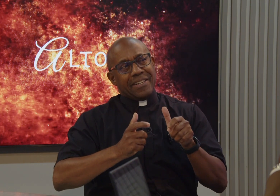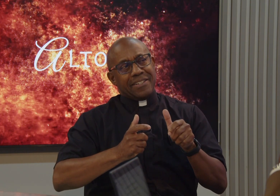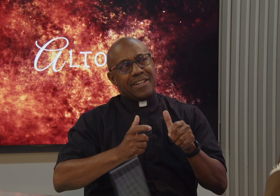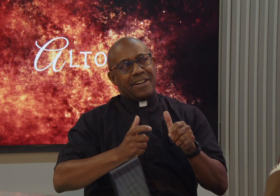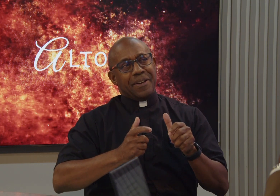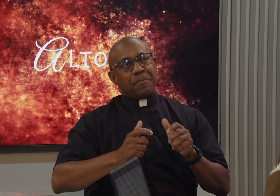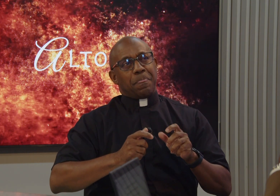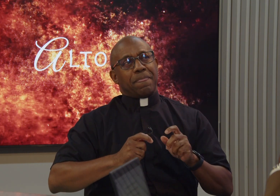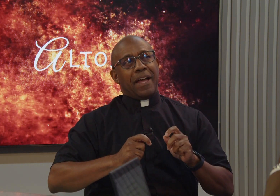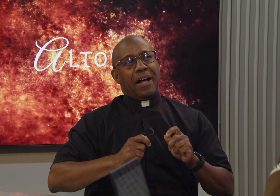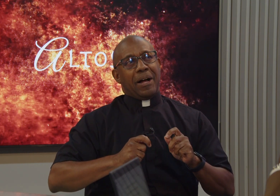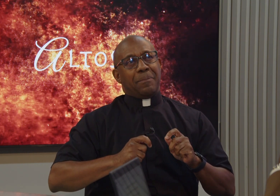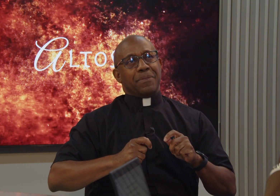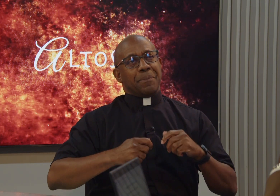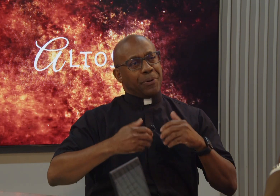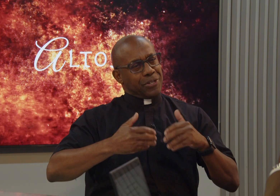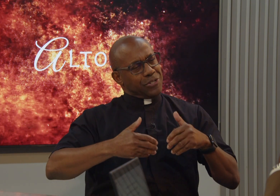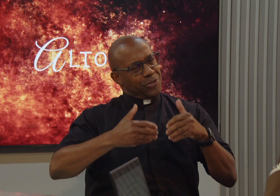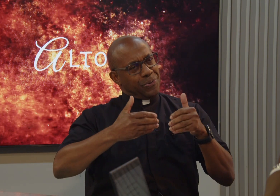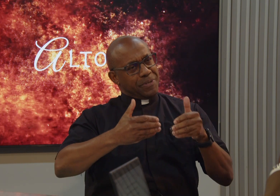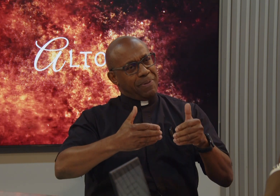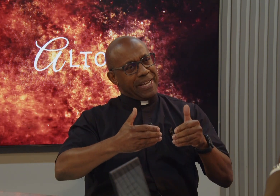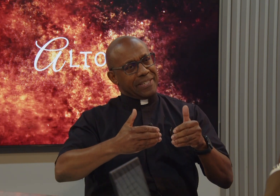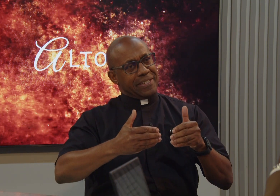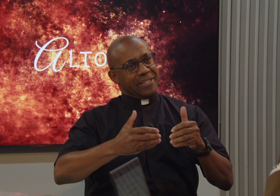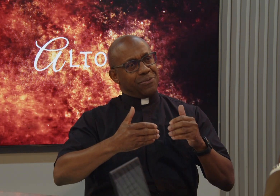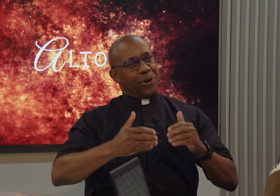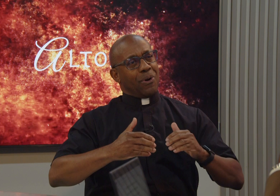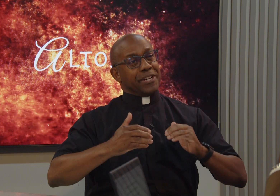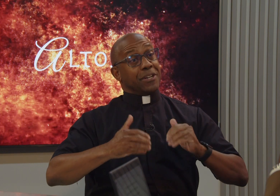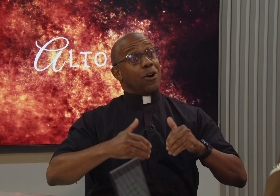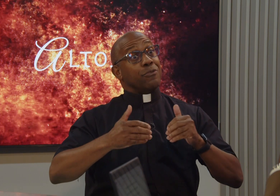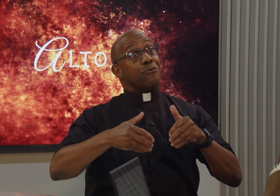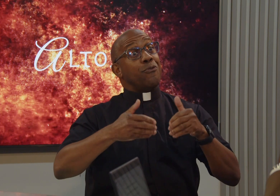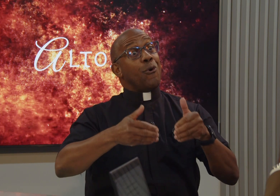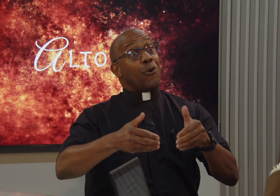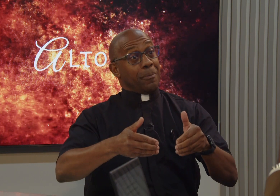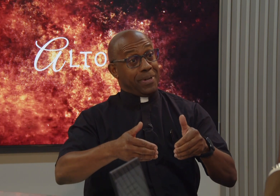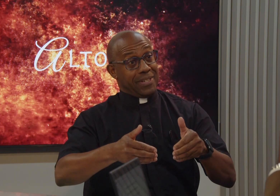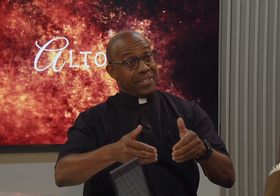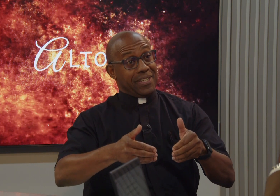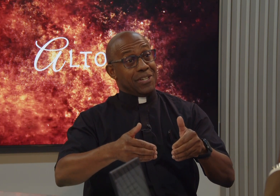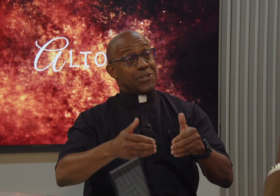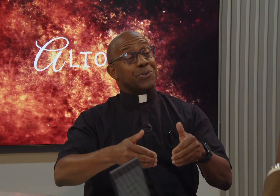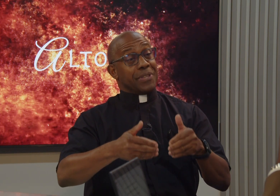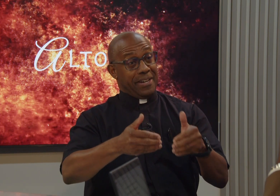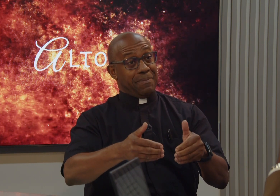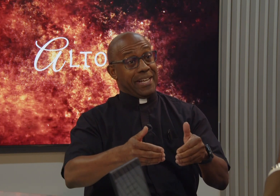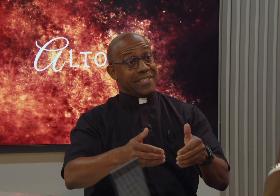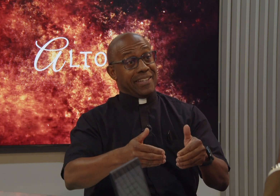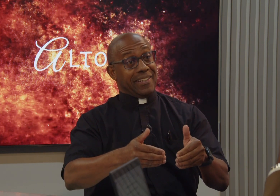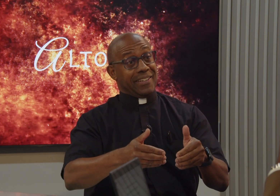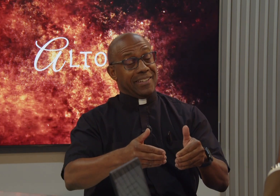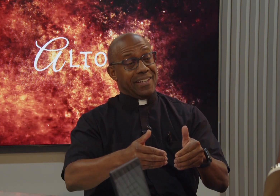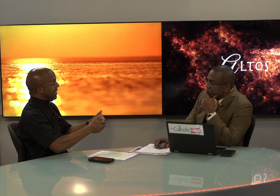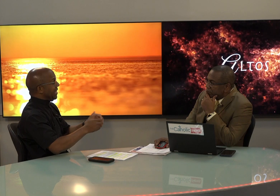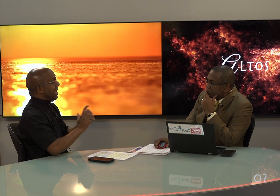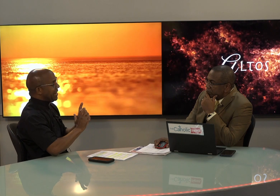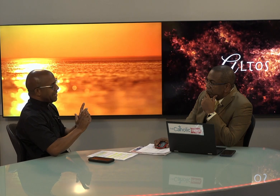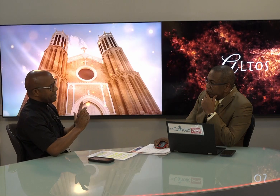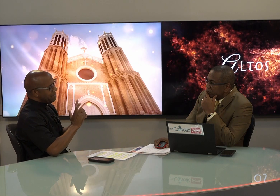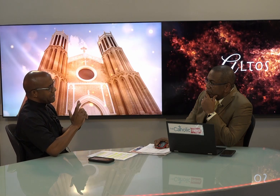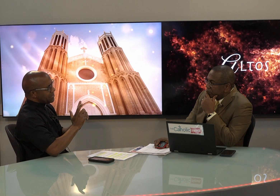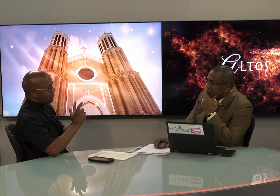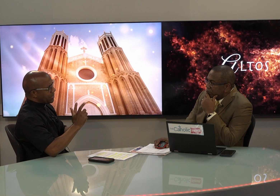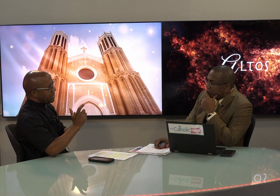blessing is done, the person who is blessed is required to conform to that blessing.